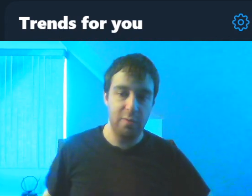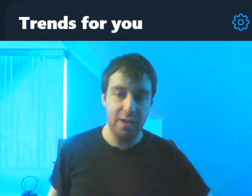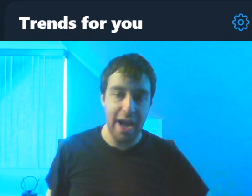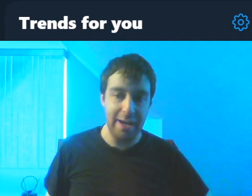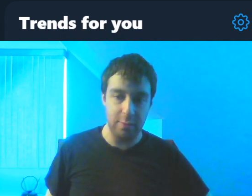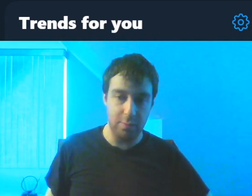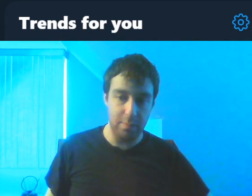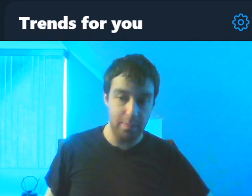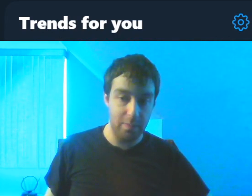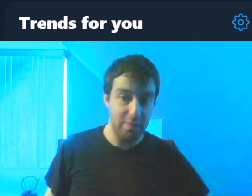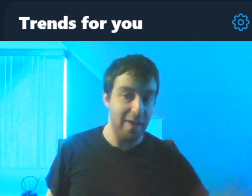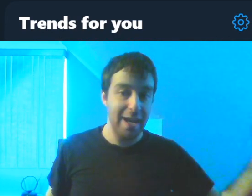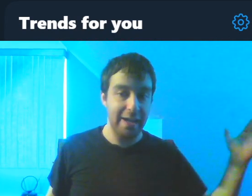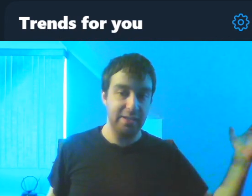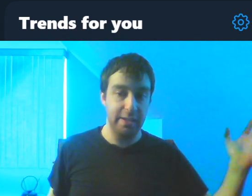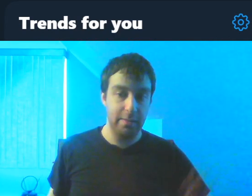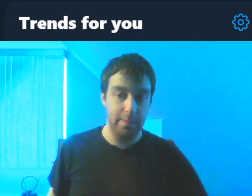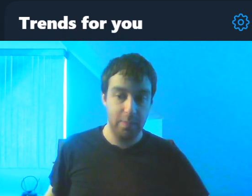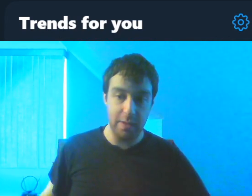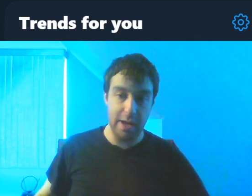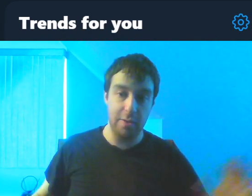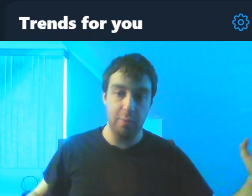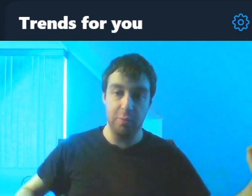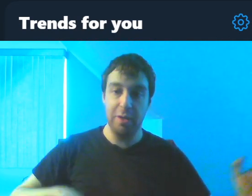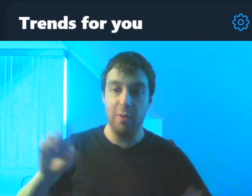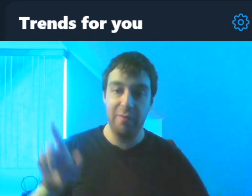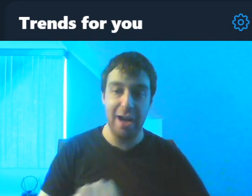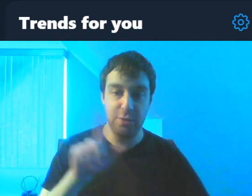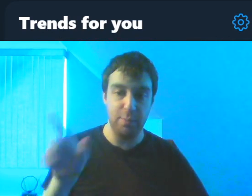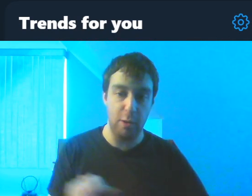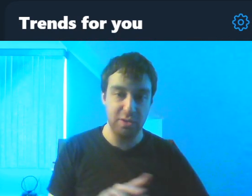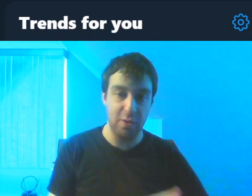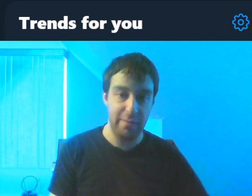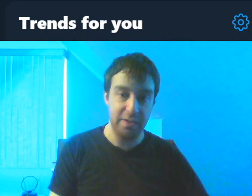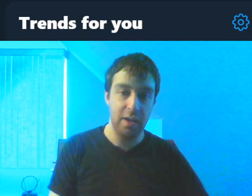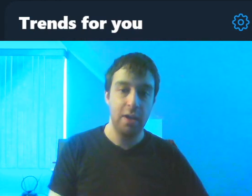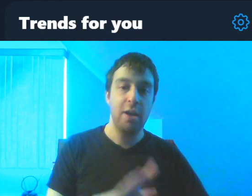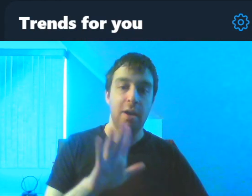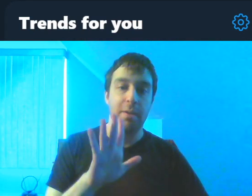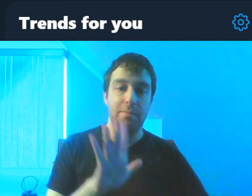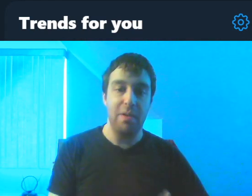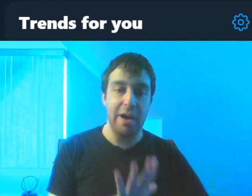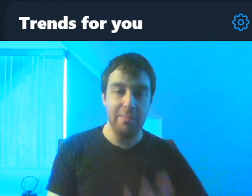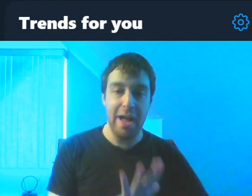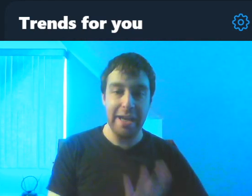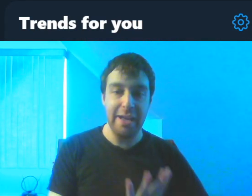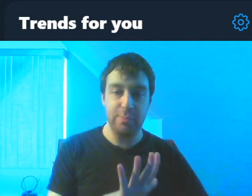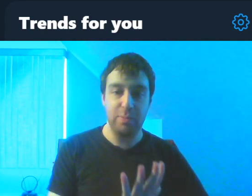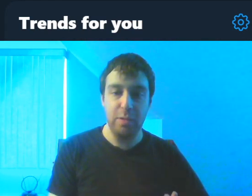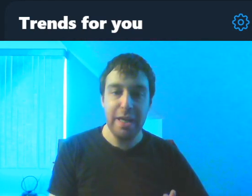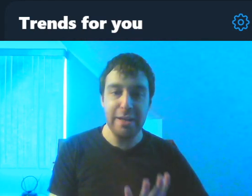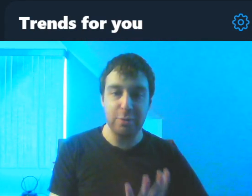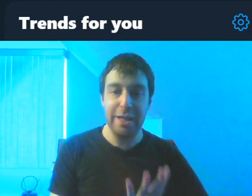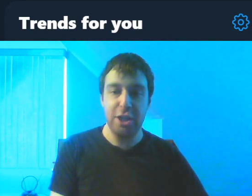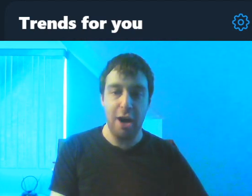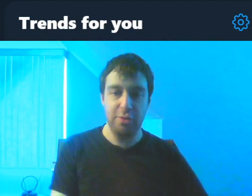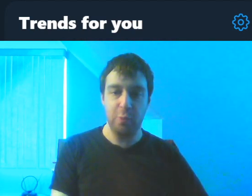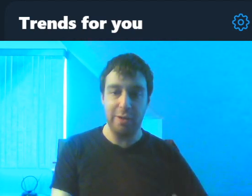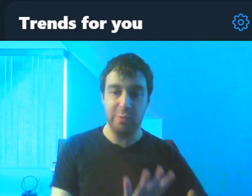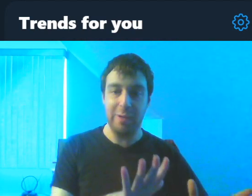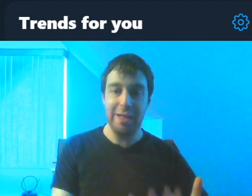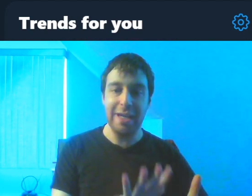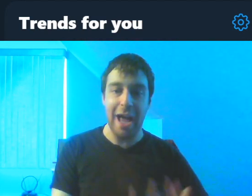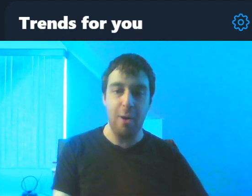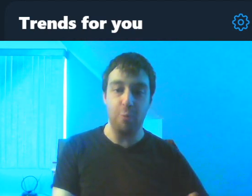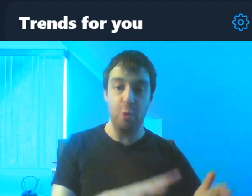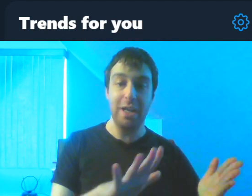something overnight, FedEx it, I don't know, do the old-fashioned post office. Bottom line is, please reach out to